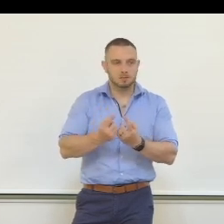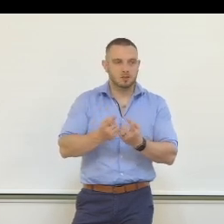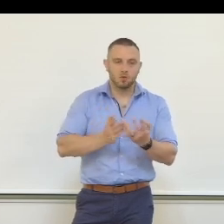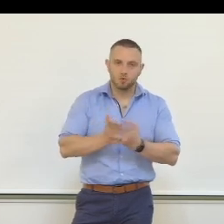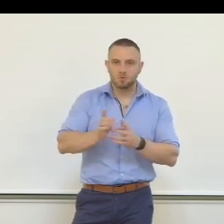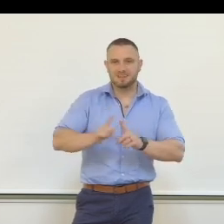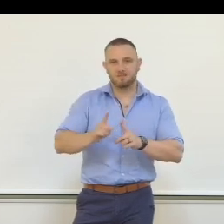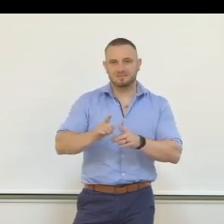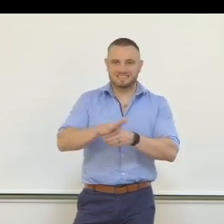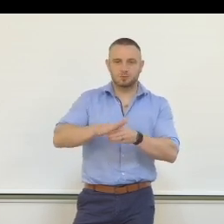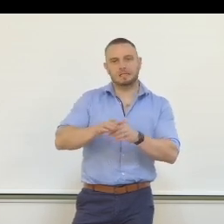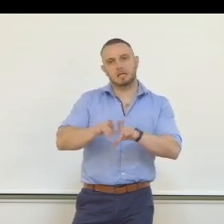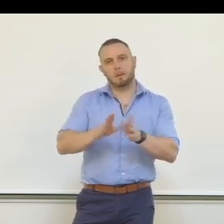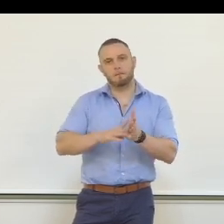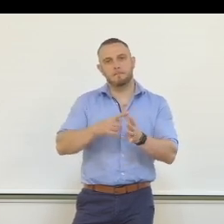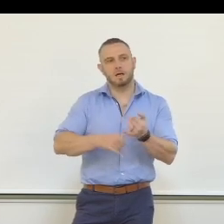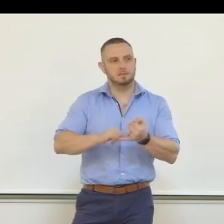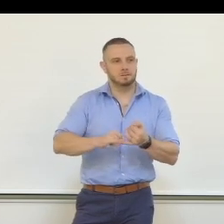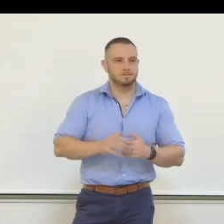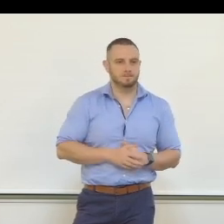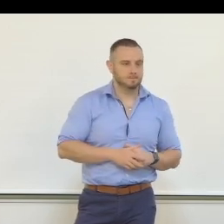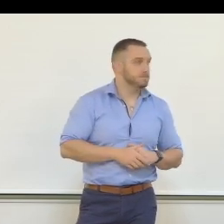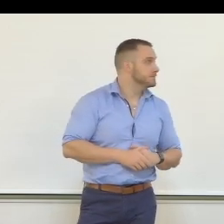conditions like they would be on Mars.